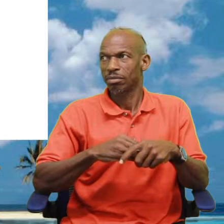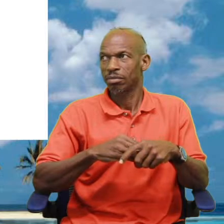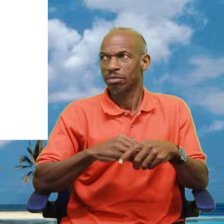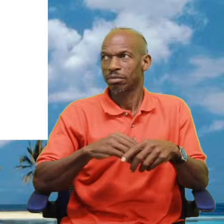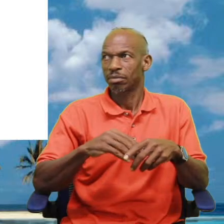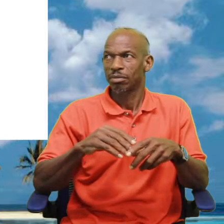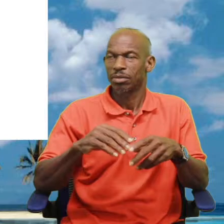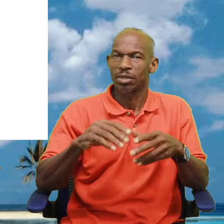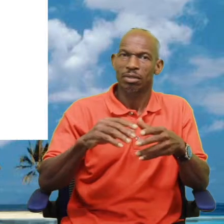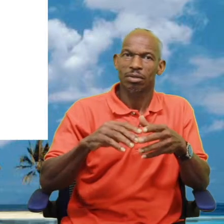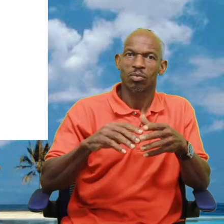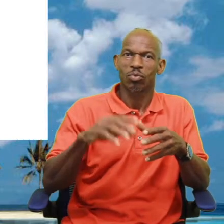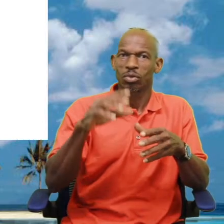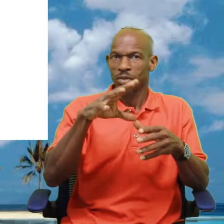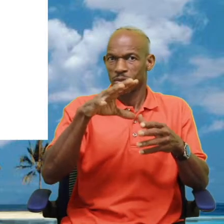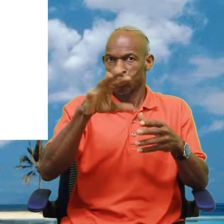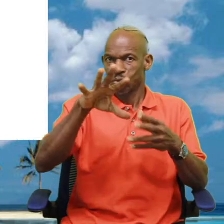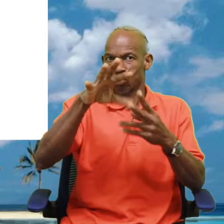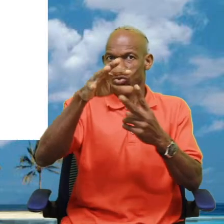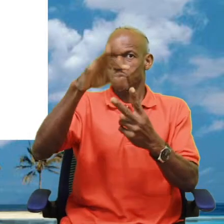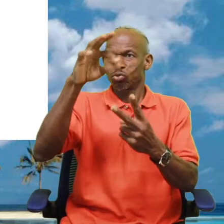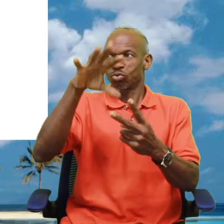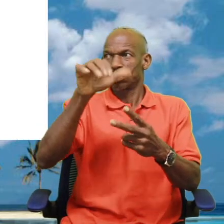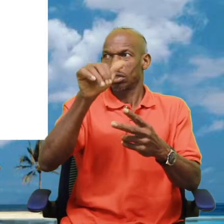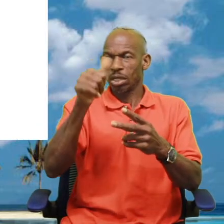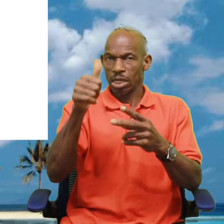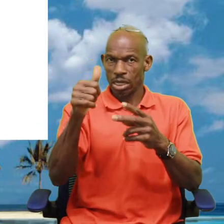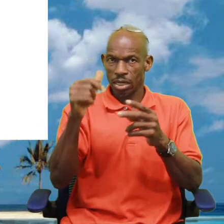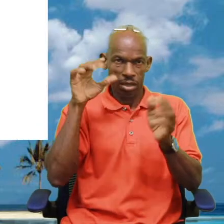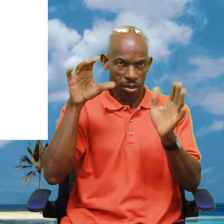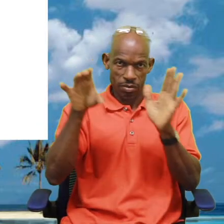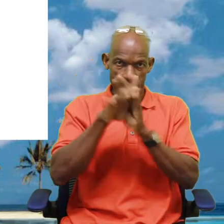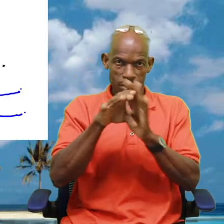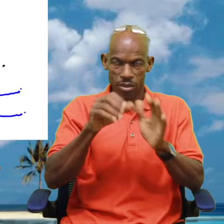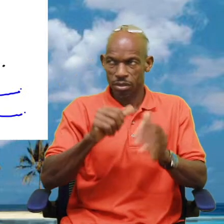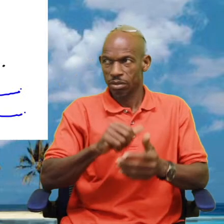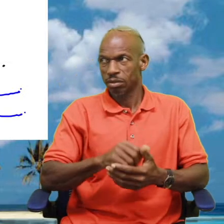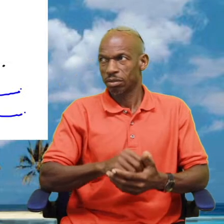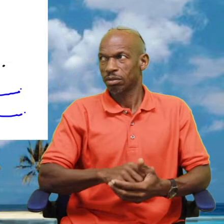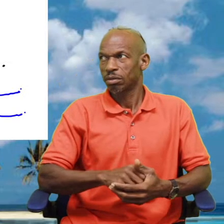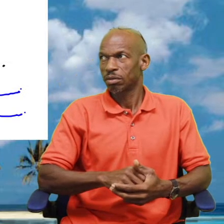copy this other noun, and we're going to create another